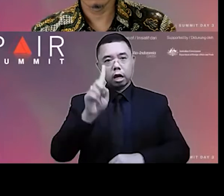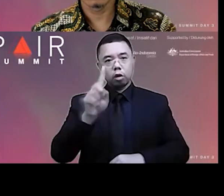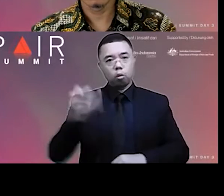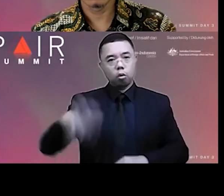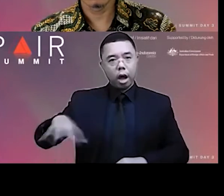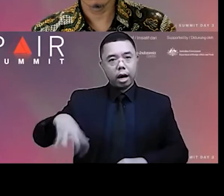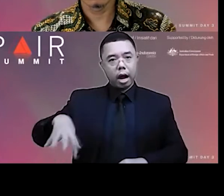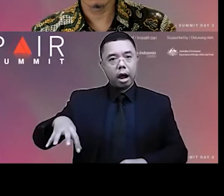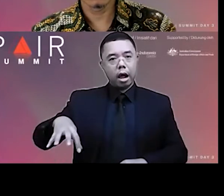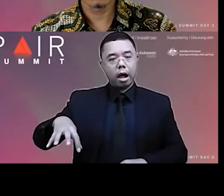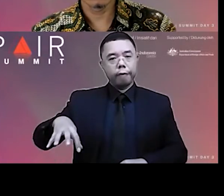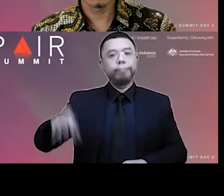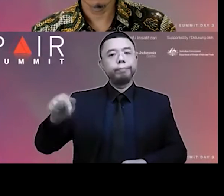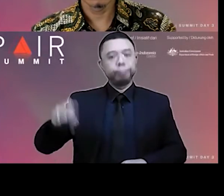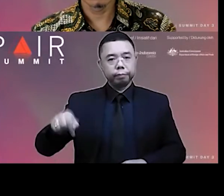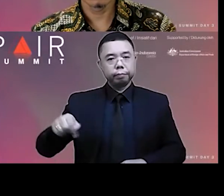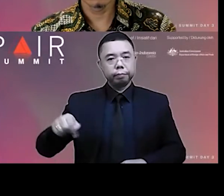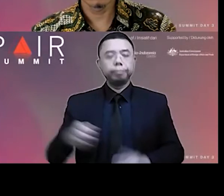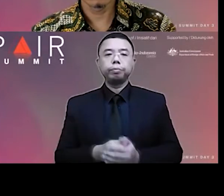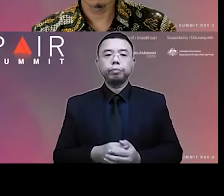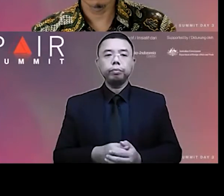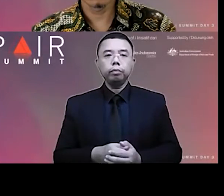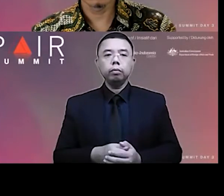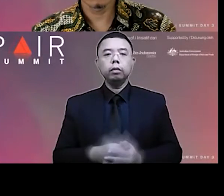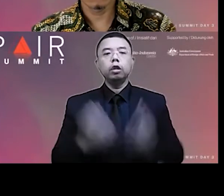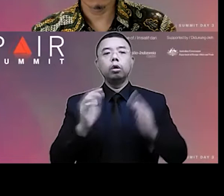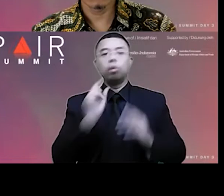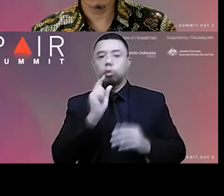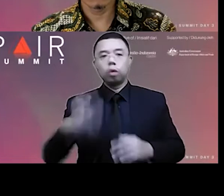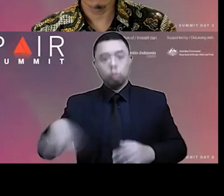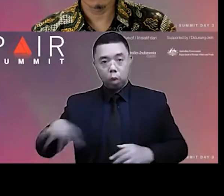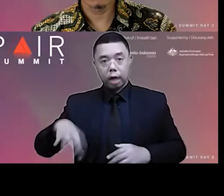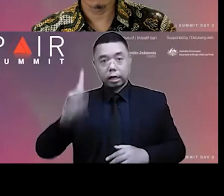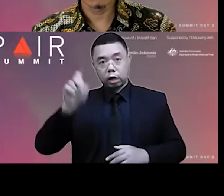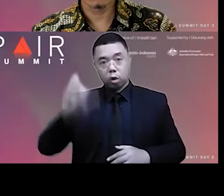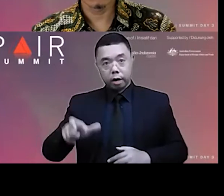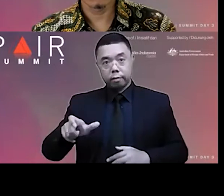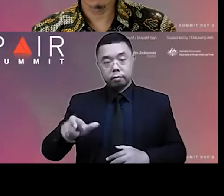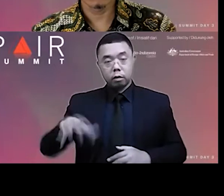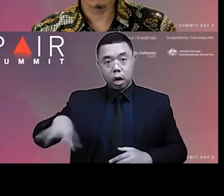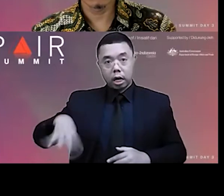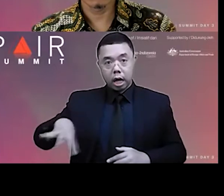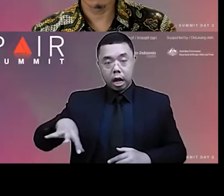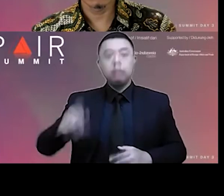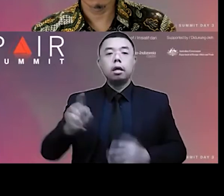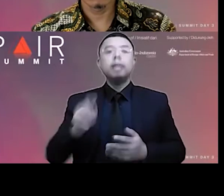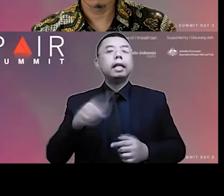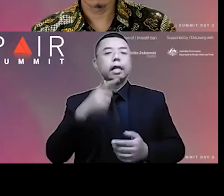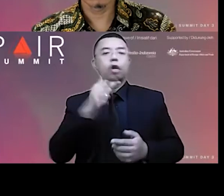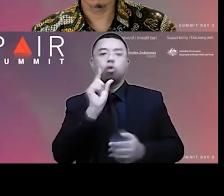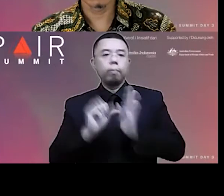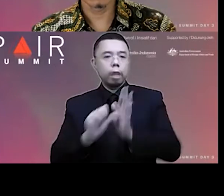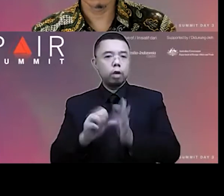per household. And then this is to help them to their purchasing power parity,